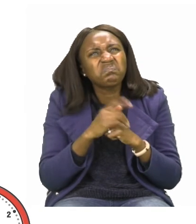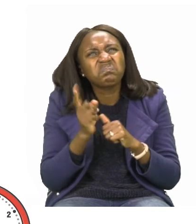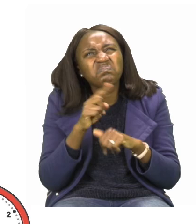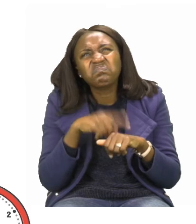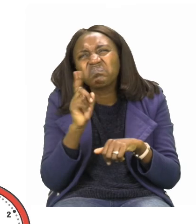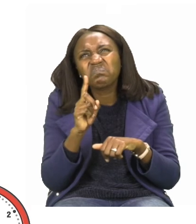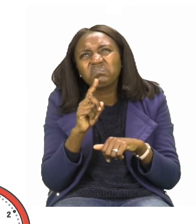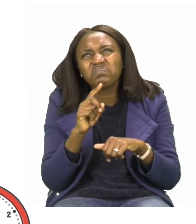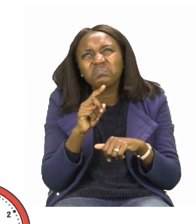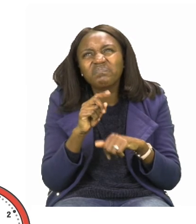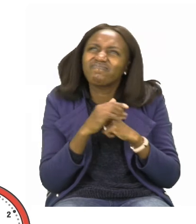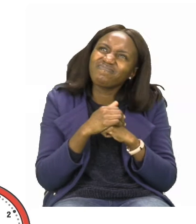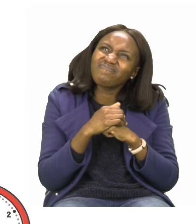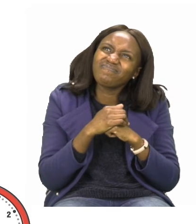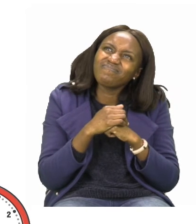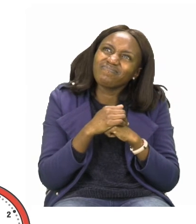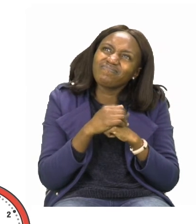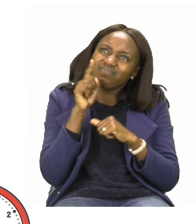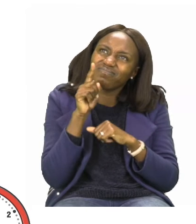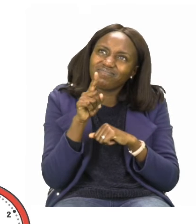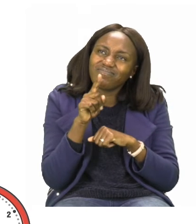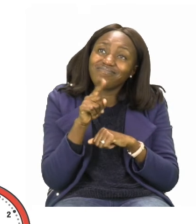12:30 or 12 o'clock?